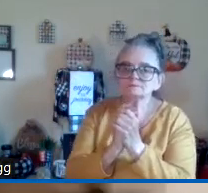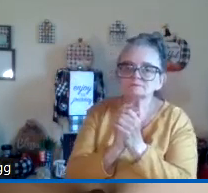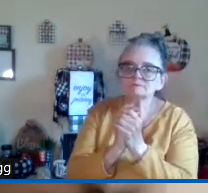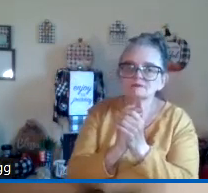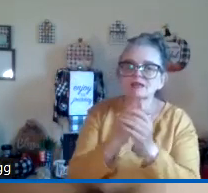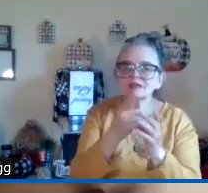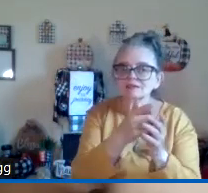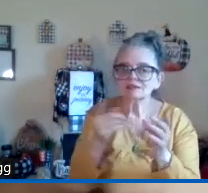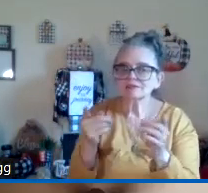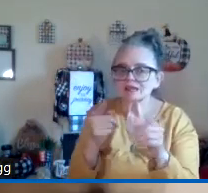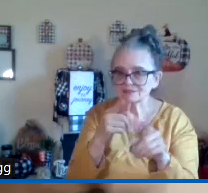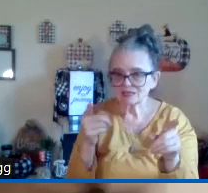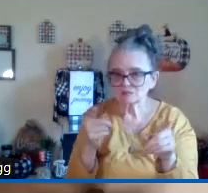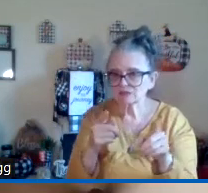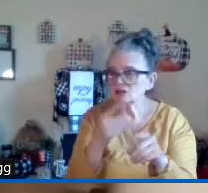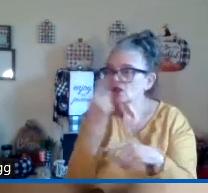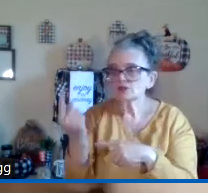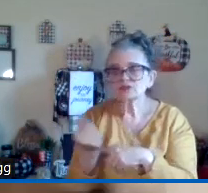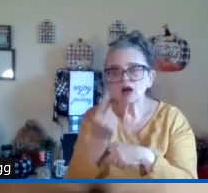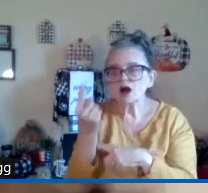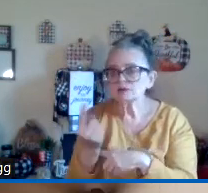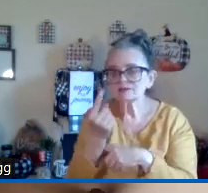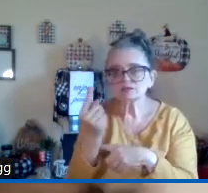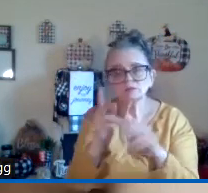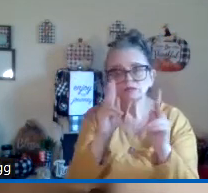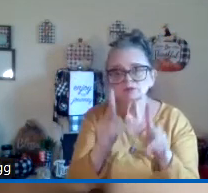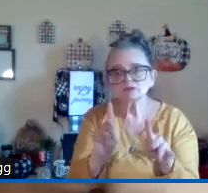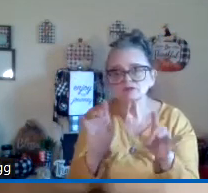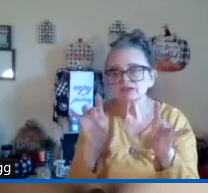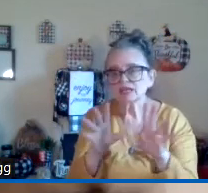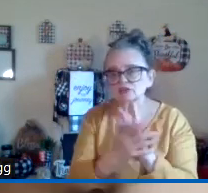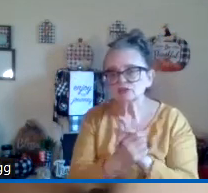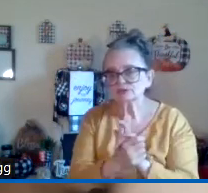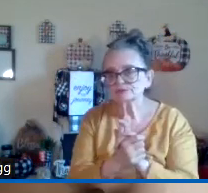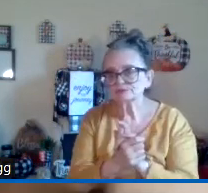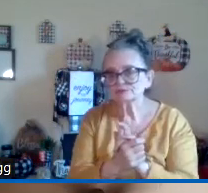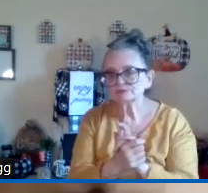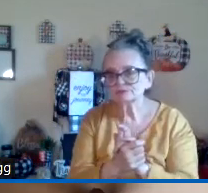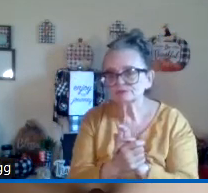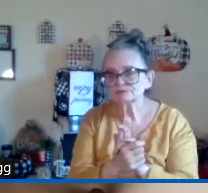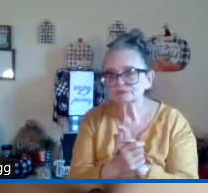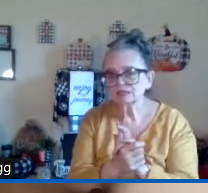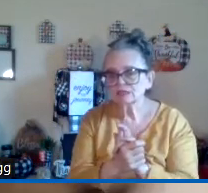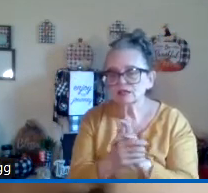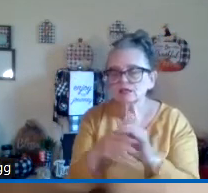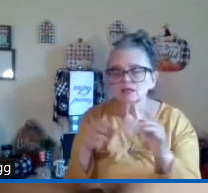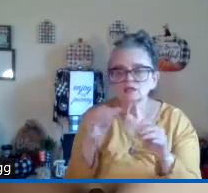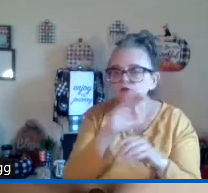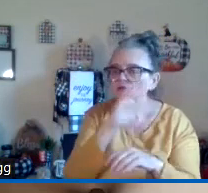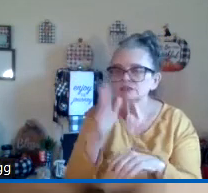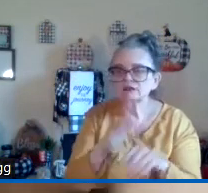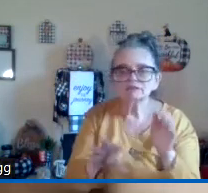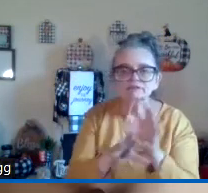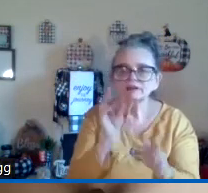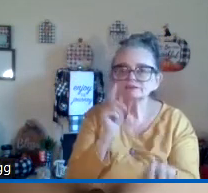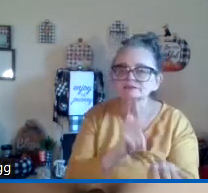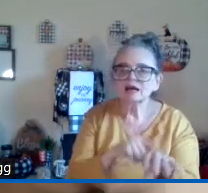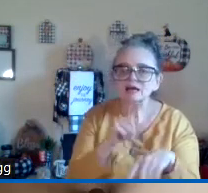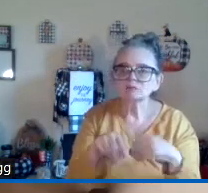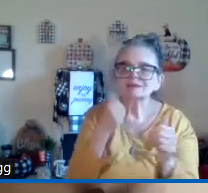son, okay, he makes his father happy. Ooh, yay, yay,